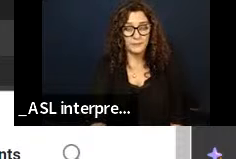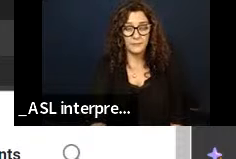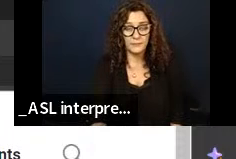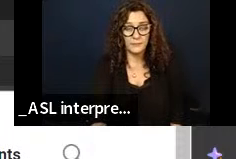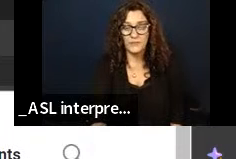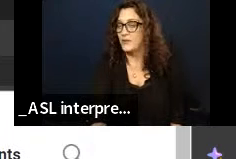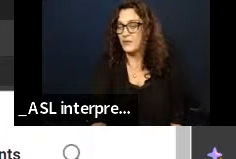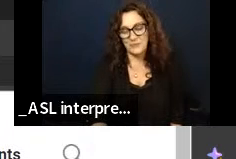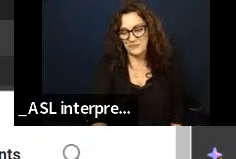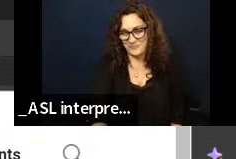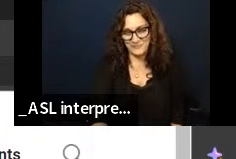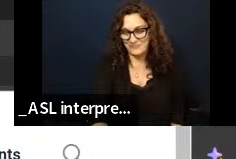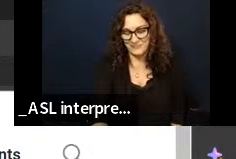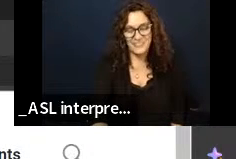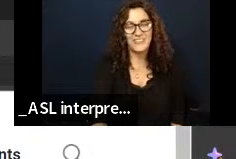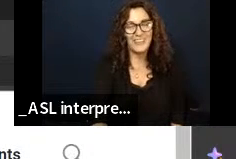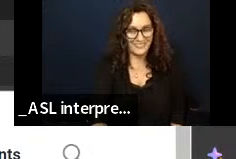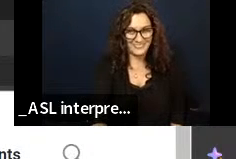Nothing on my end. No.